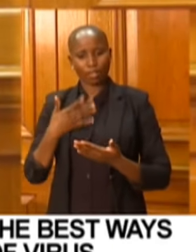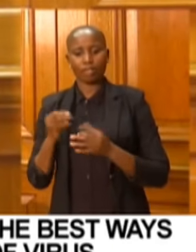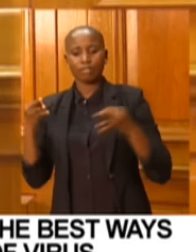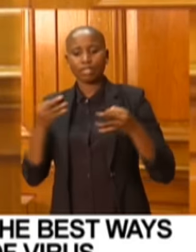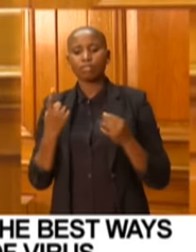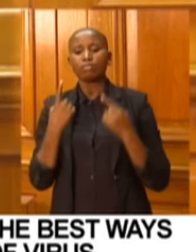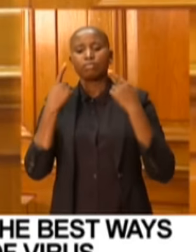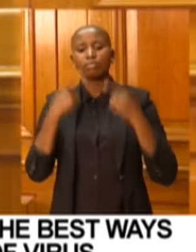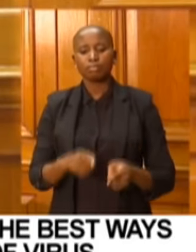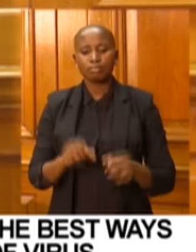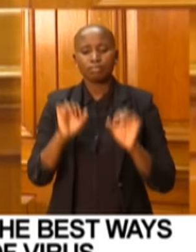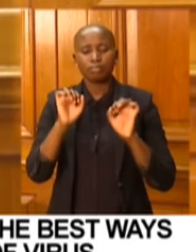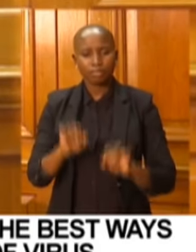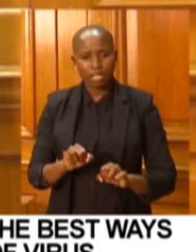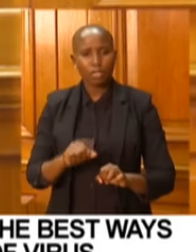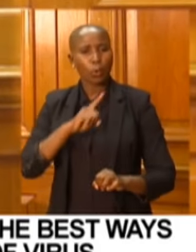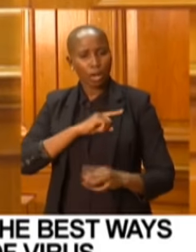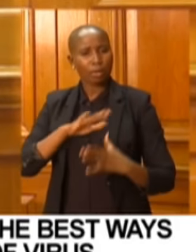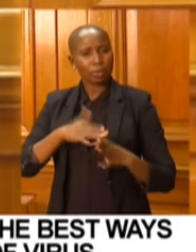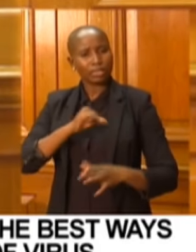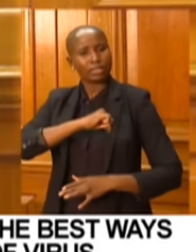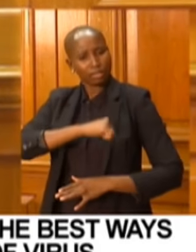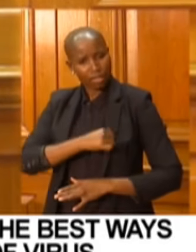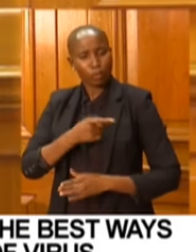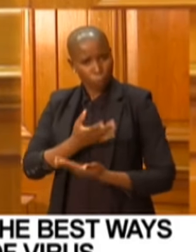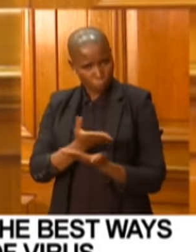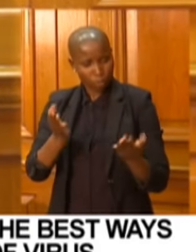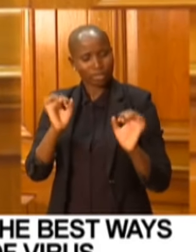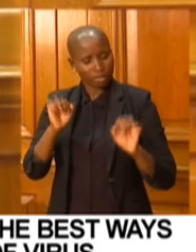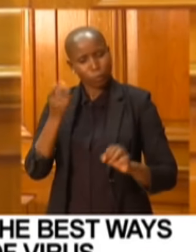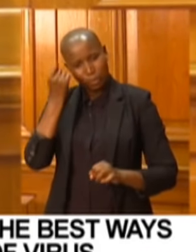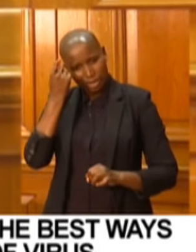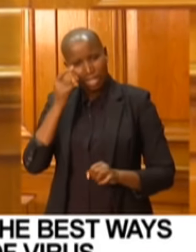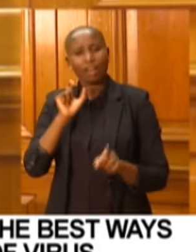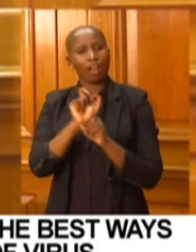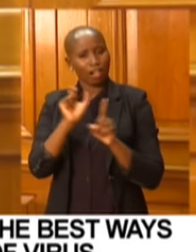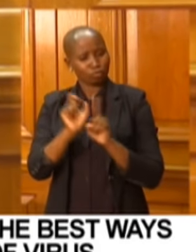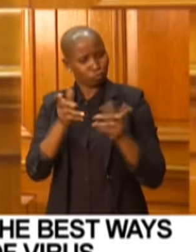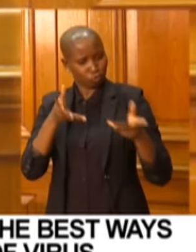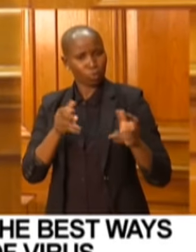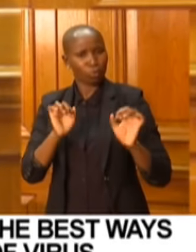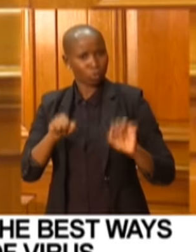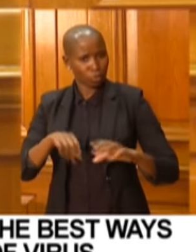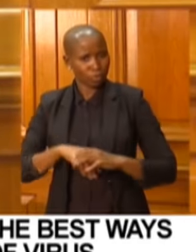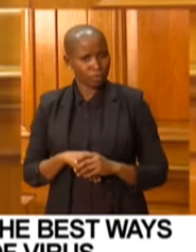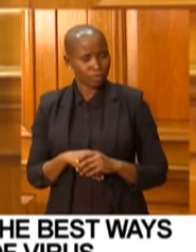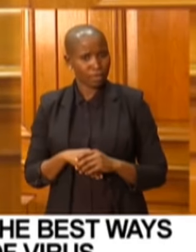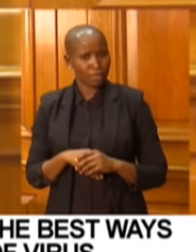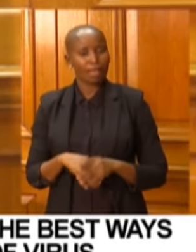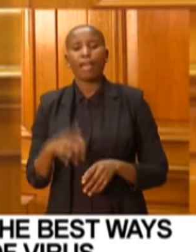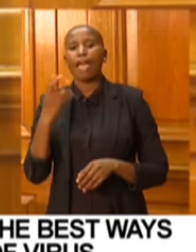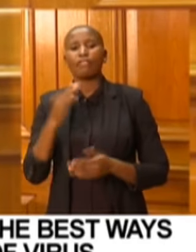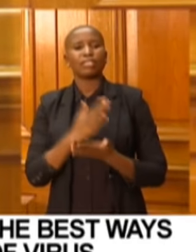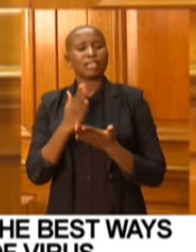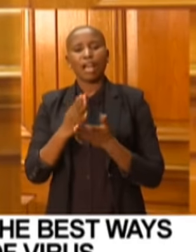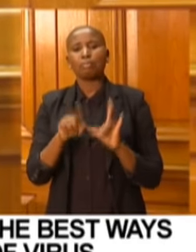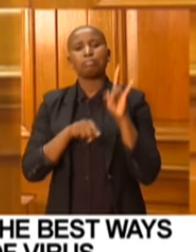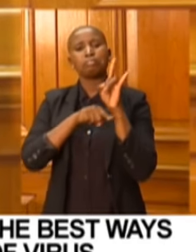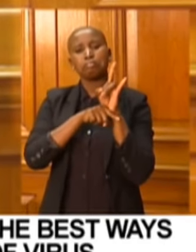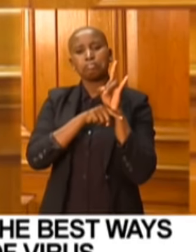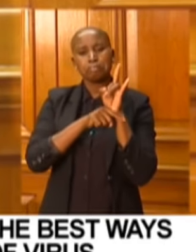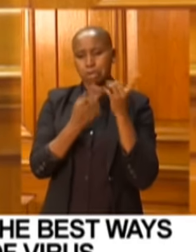deeply ingrained in all of us. It is part of our culture. There are certain rituals that we